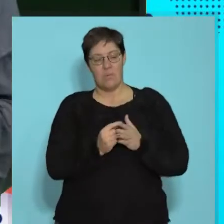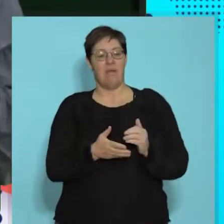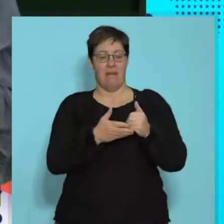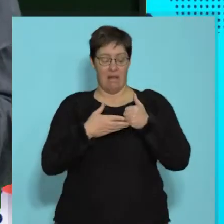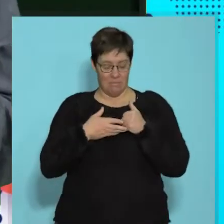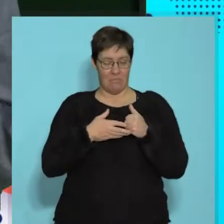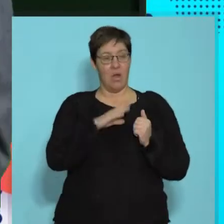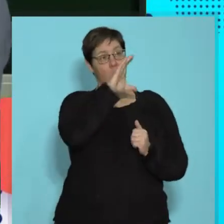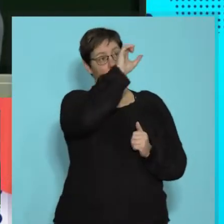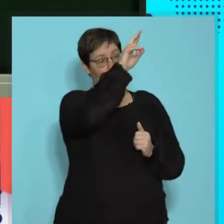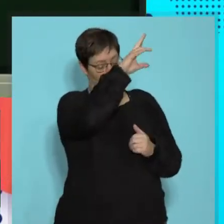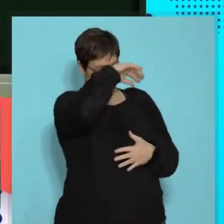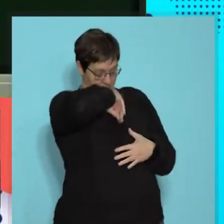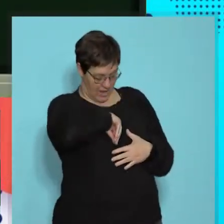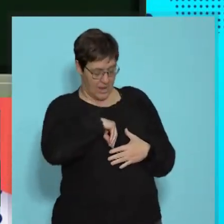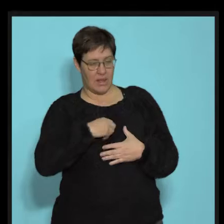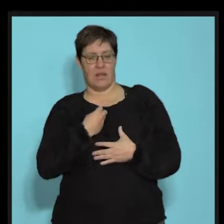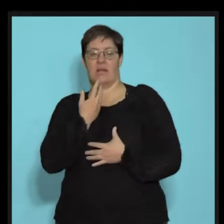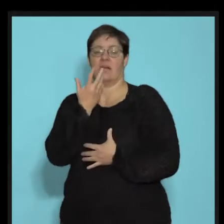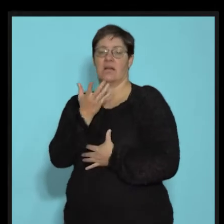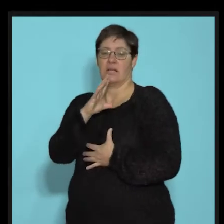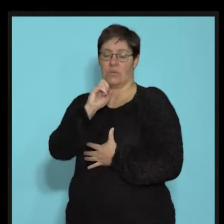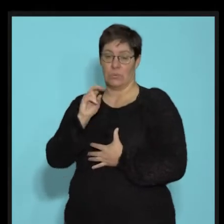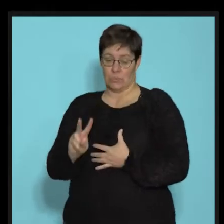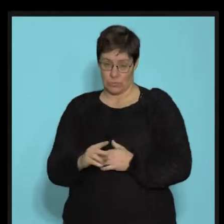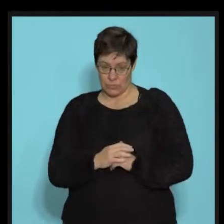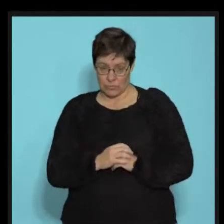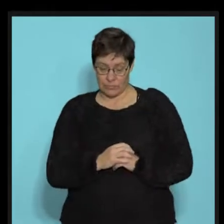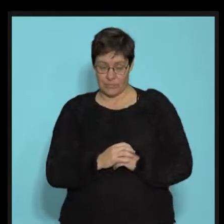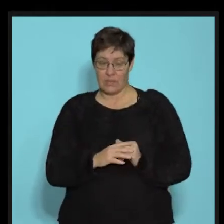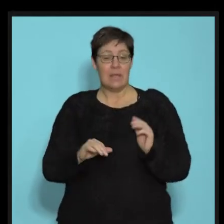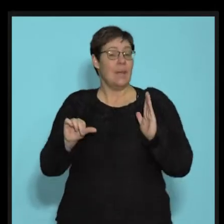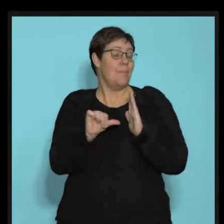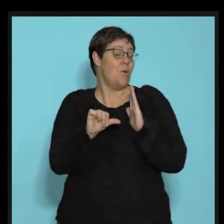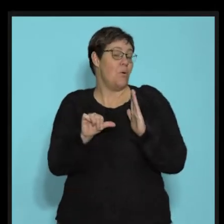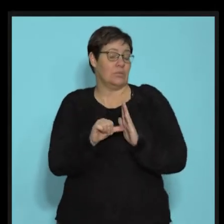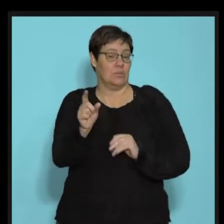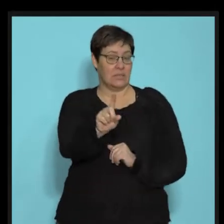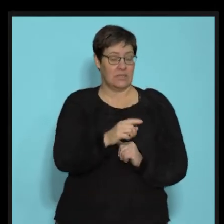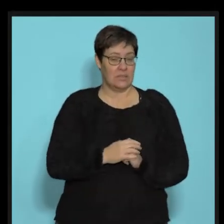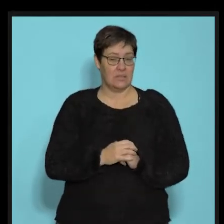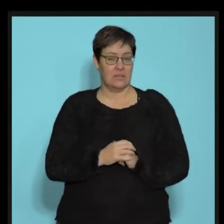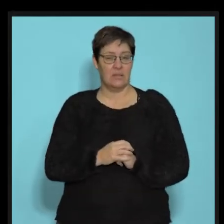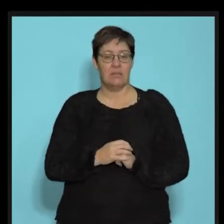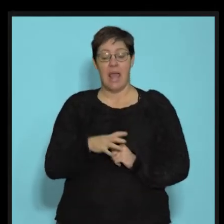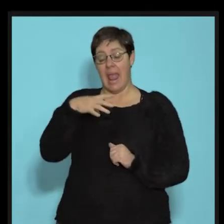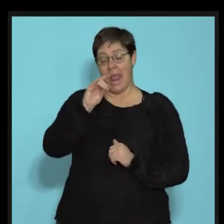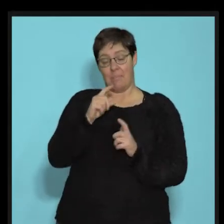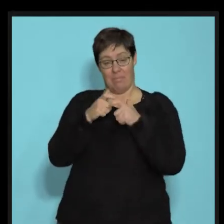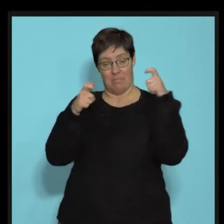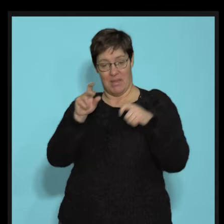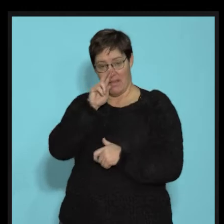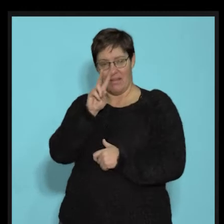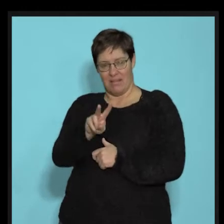this oxygen and this carbon dioxide in. Now, as I said to you, quite important when we look at these large animals,